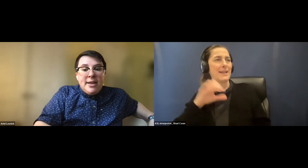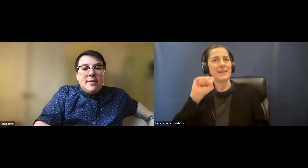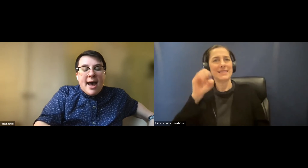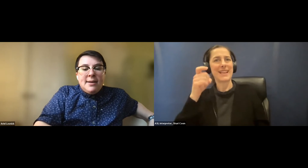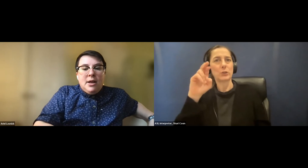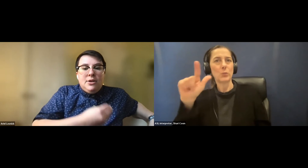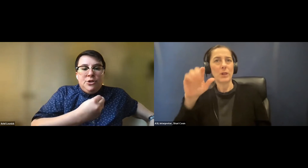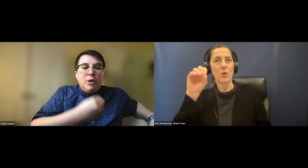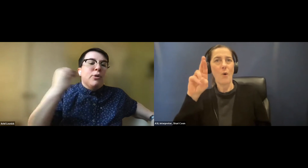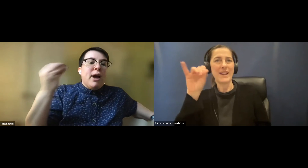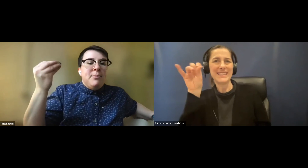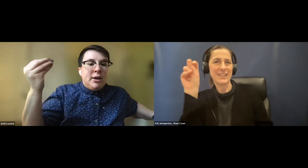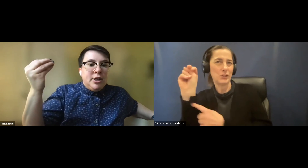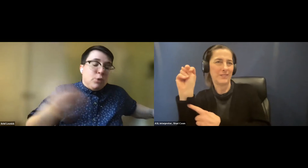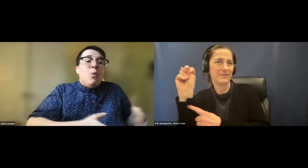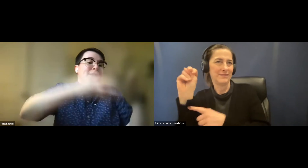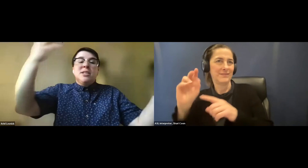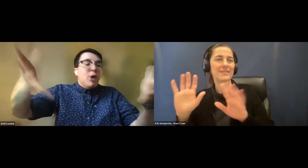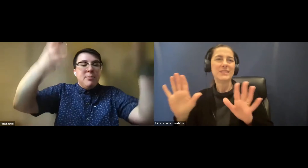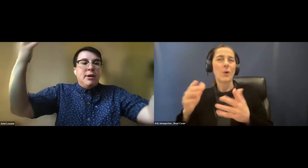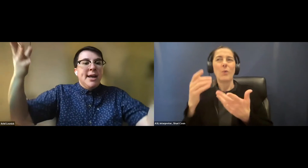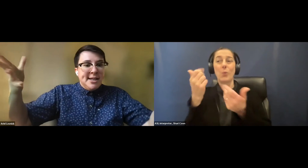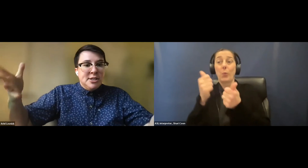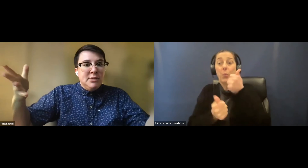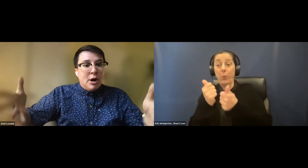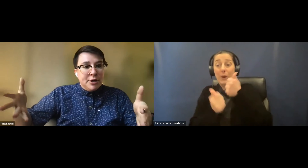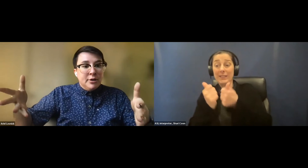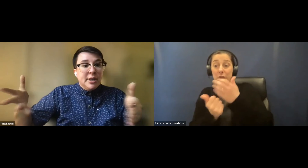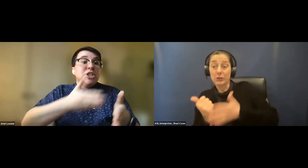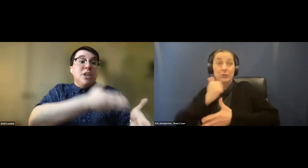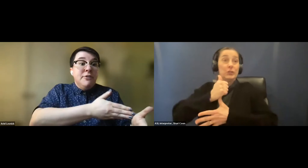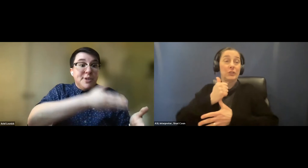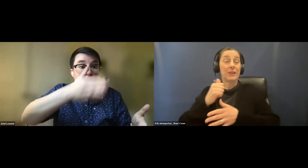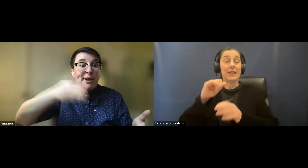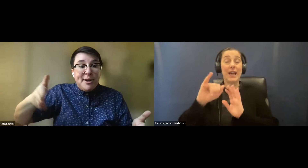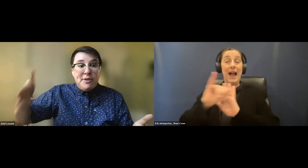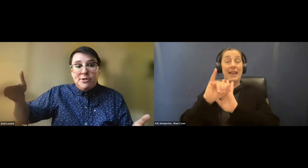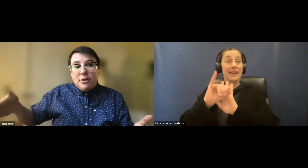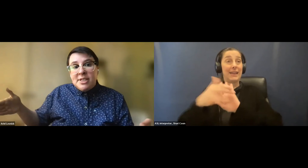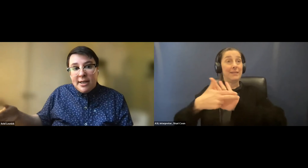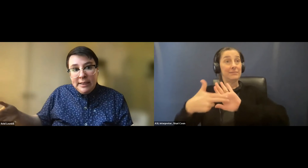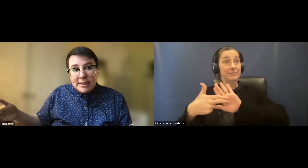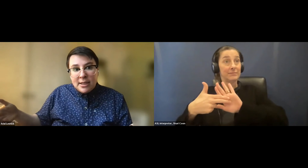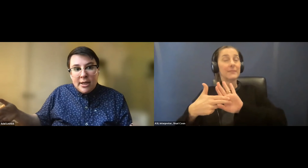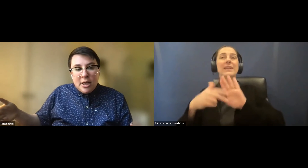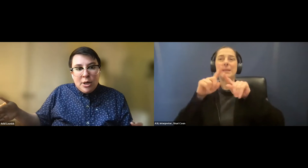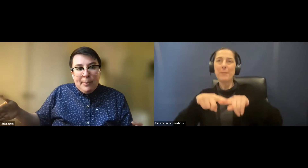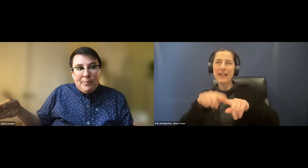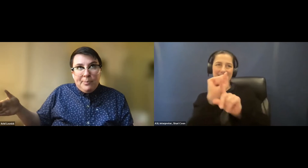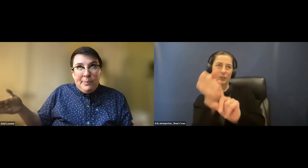do think that your primary or one's primary identity marker can shift depending on the